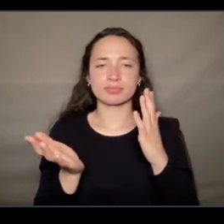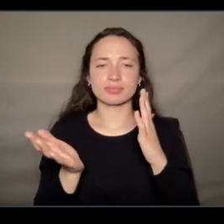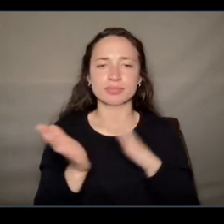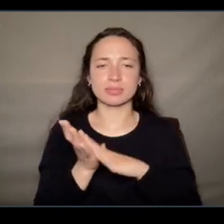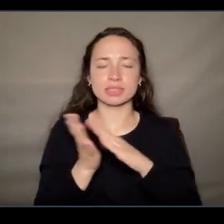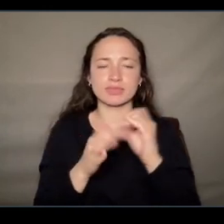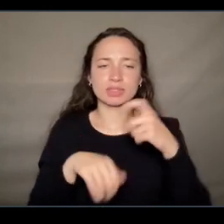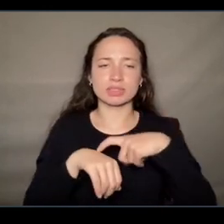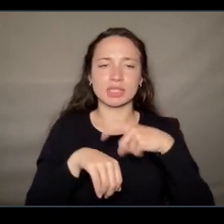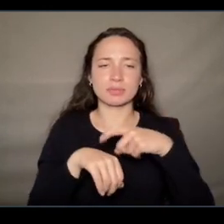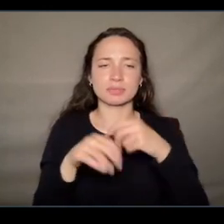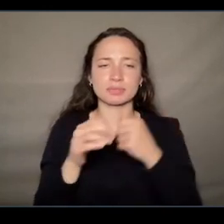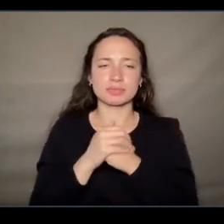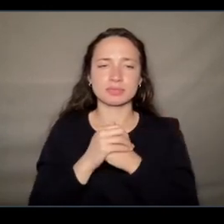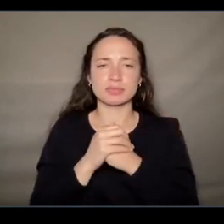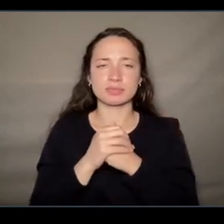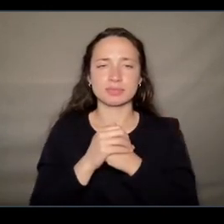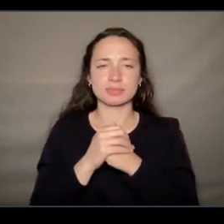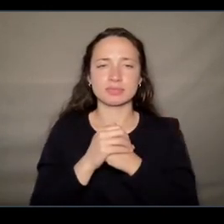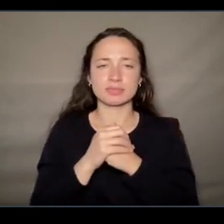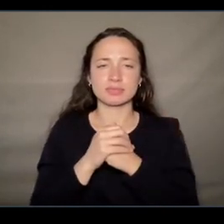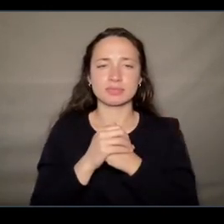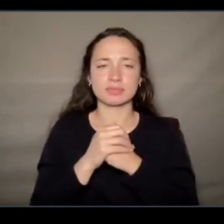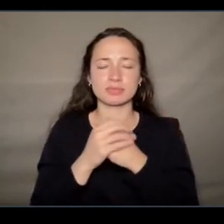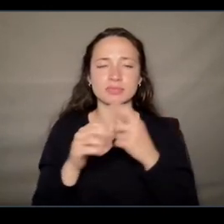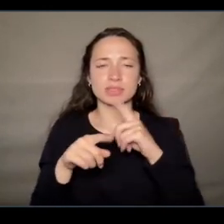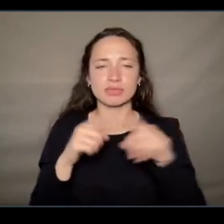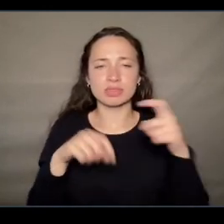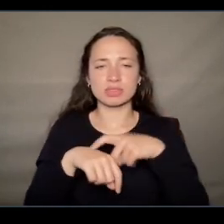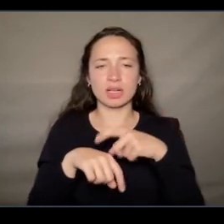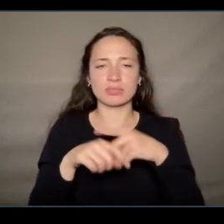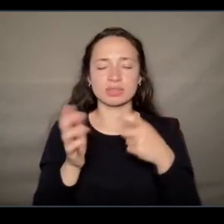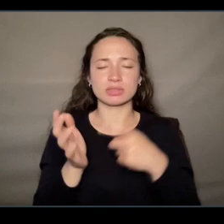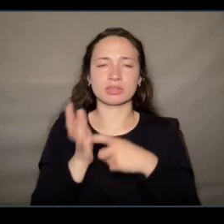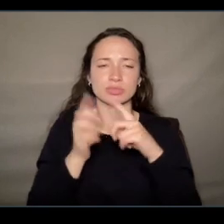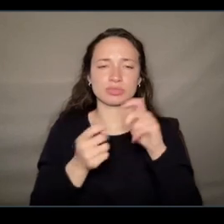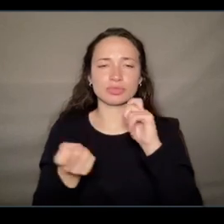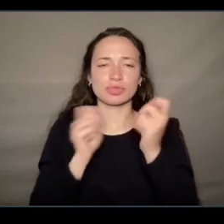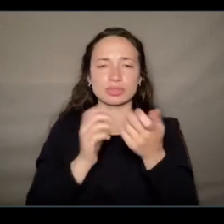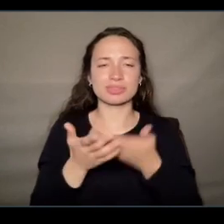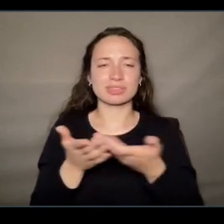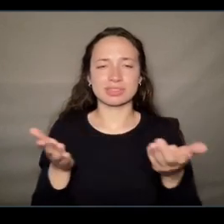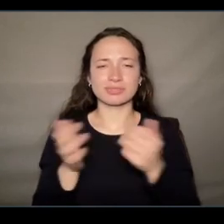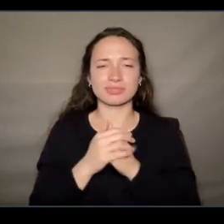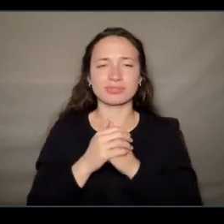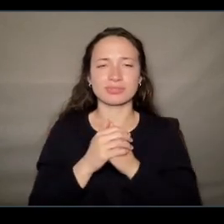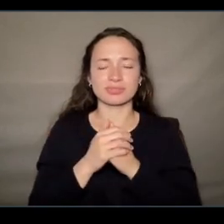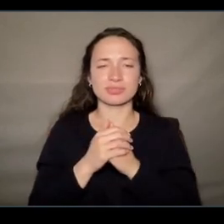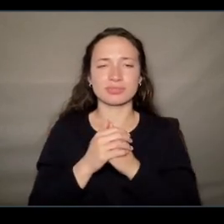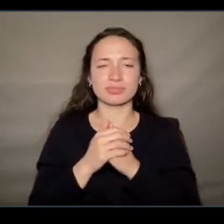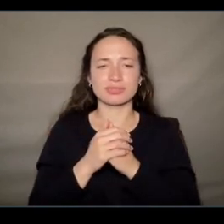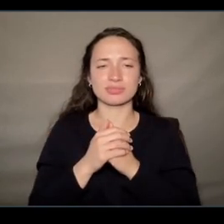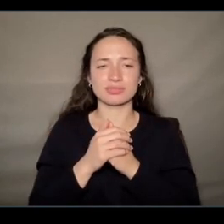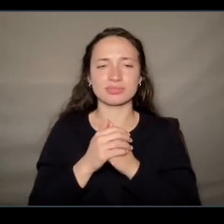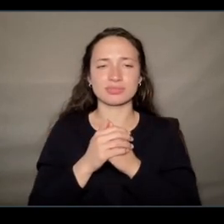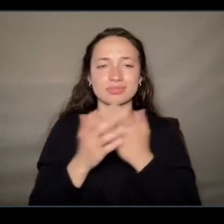different pacings of time, different times it takes to change things.